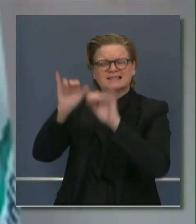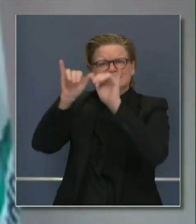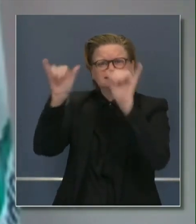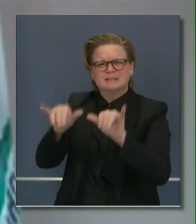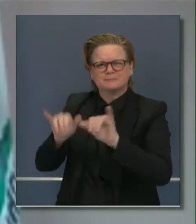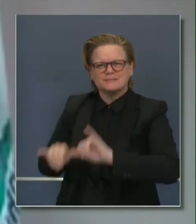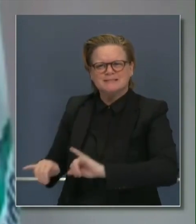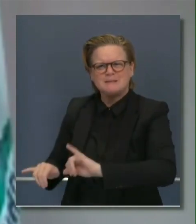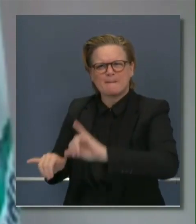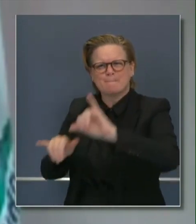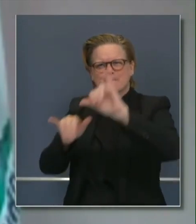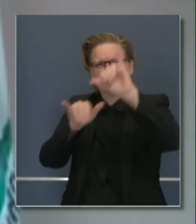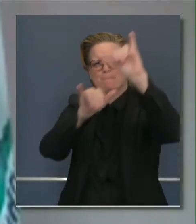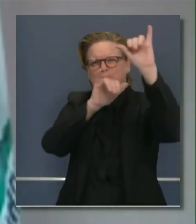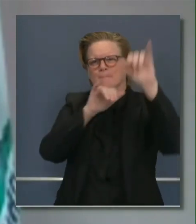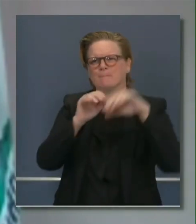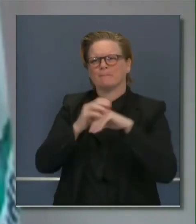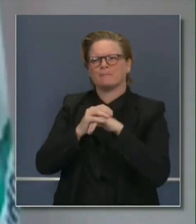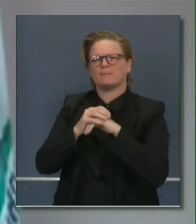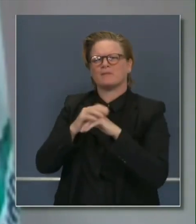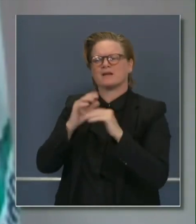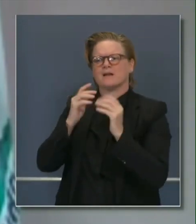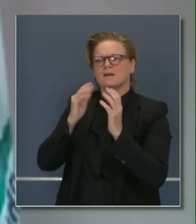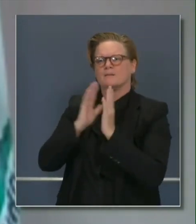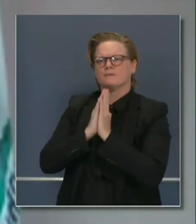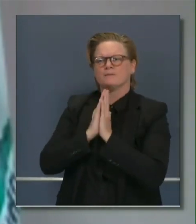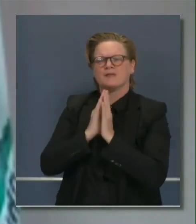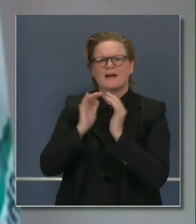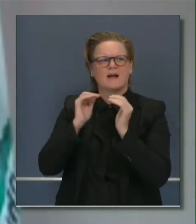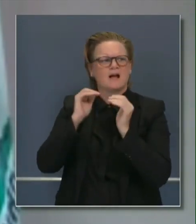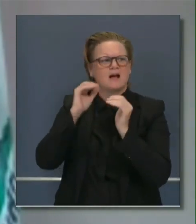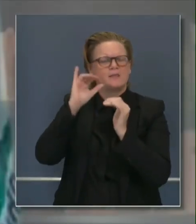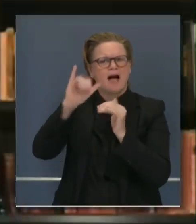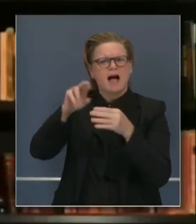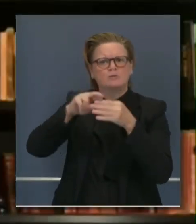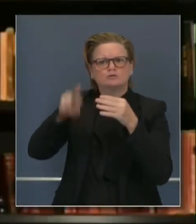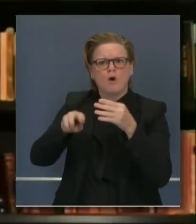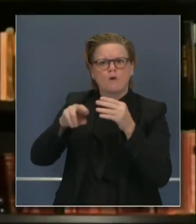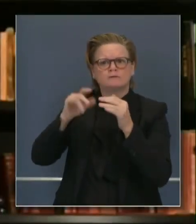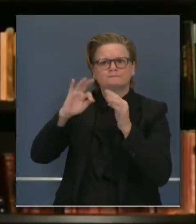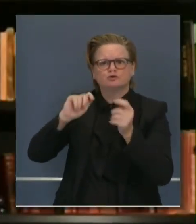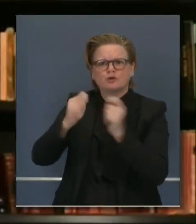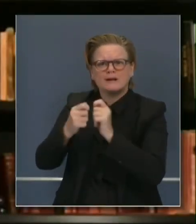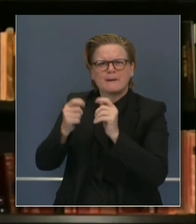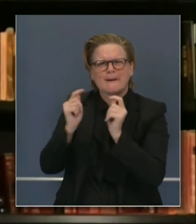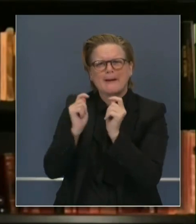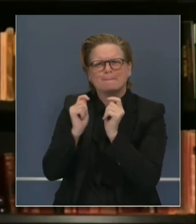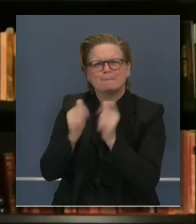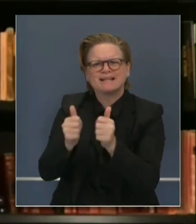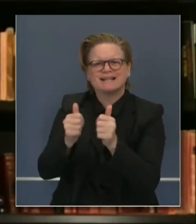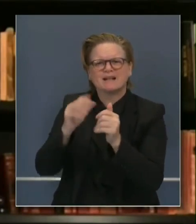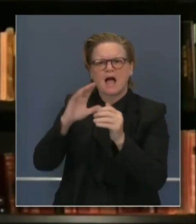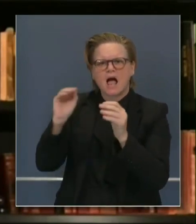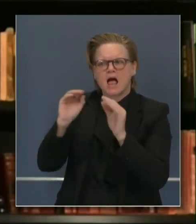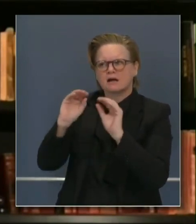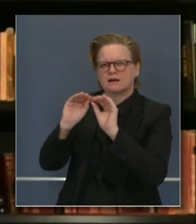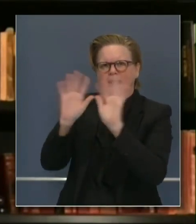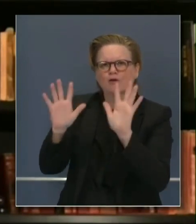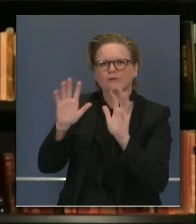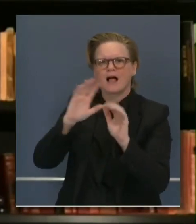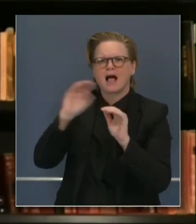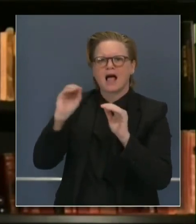in the most immediate and proximate way possible. And just for sort of saying a